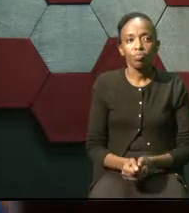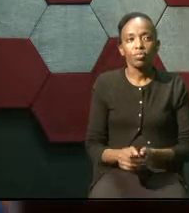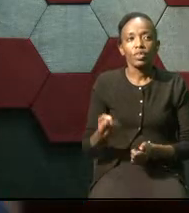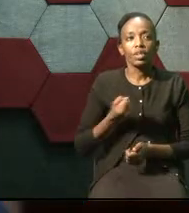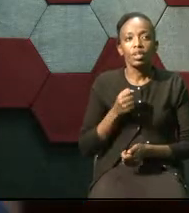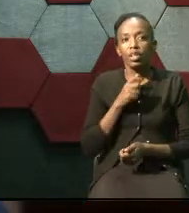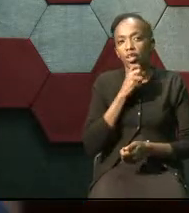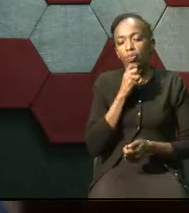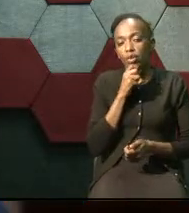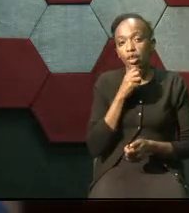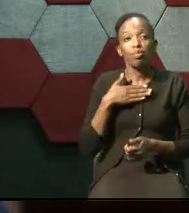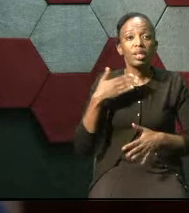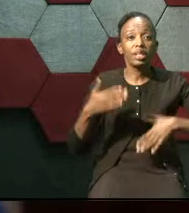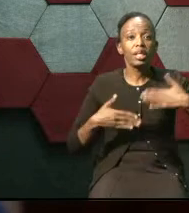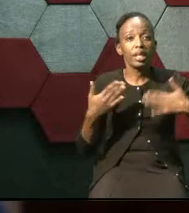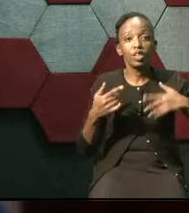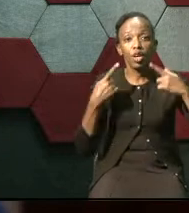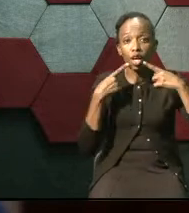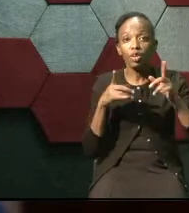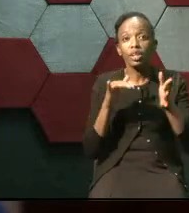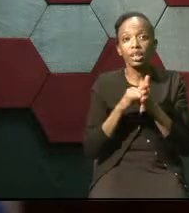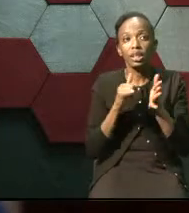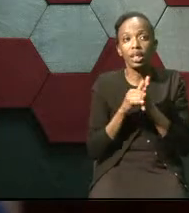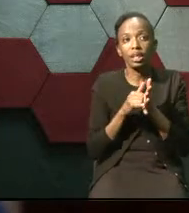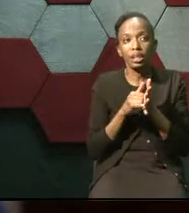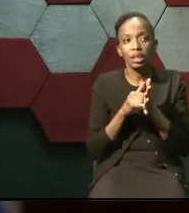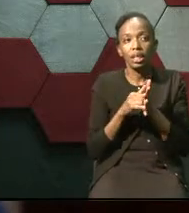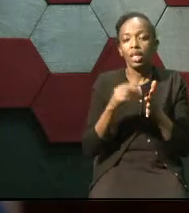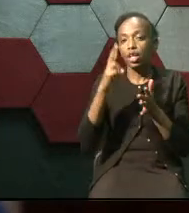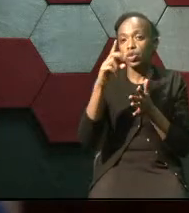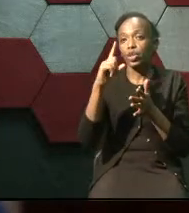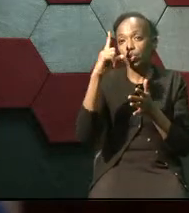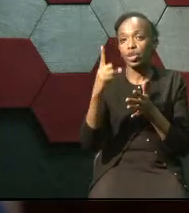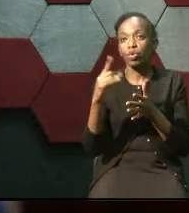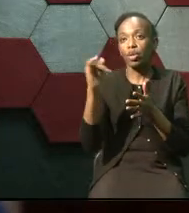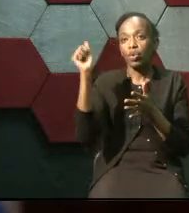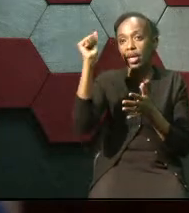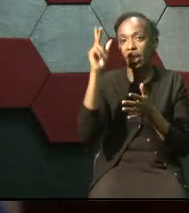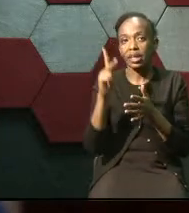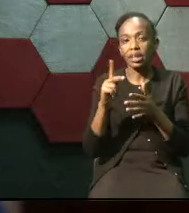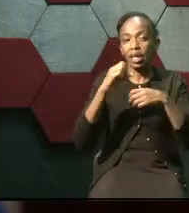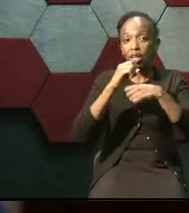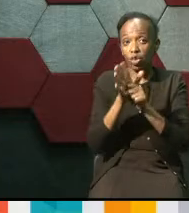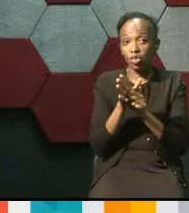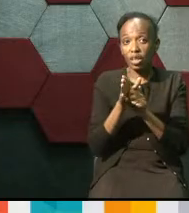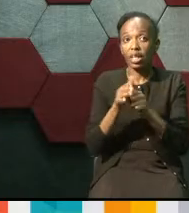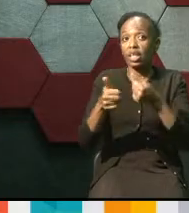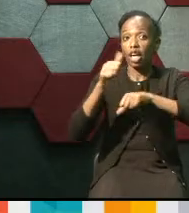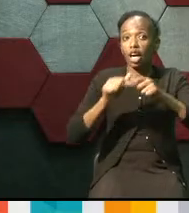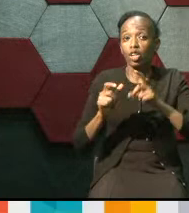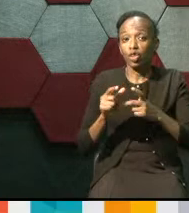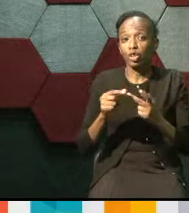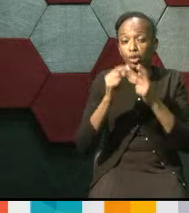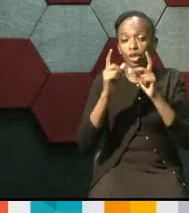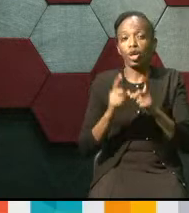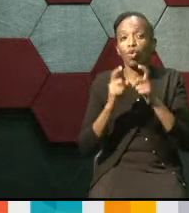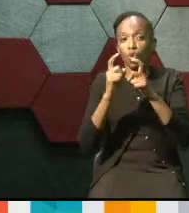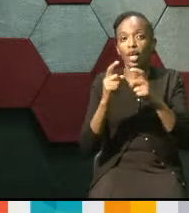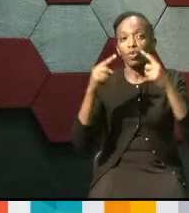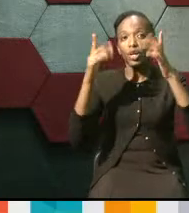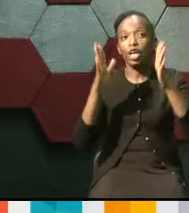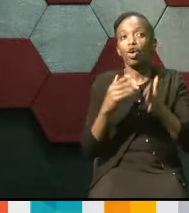Ladies and gentlemen, I'm delighted to announce that the 2021 YSK COVID-19 Response Special Award goes